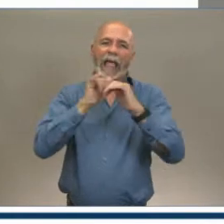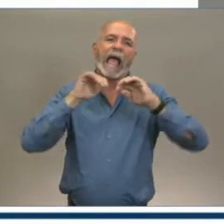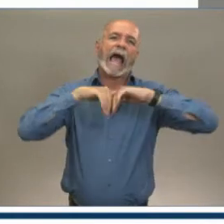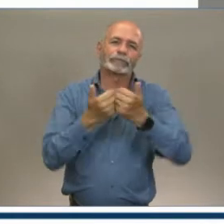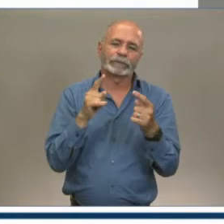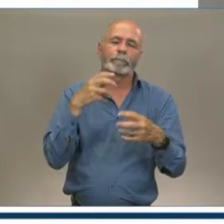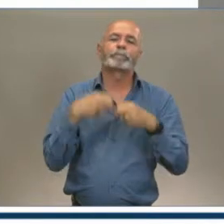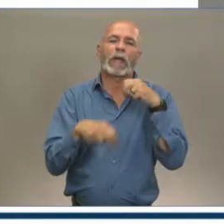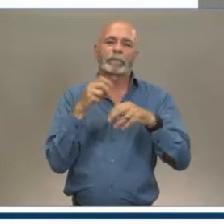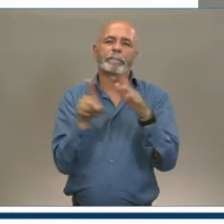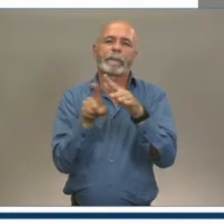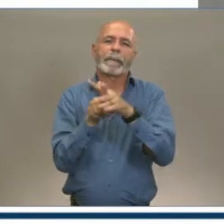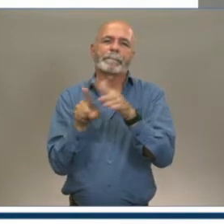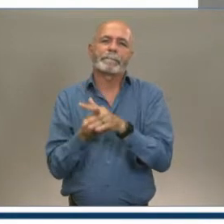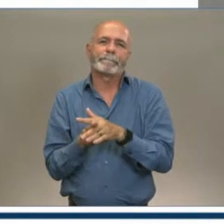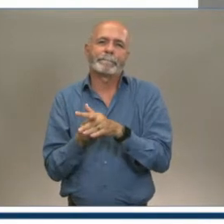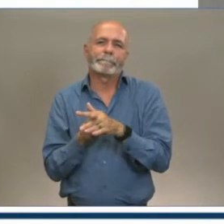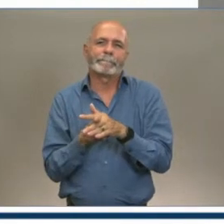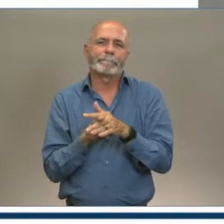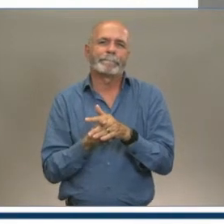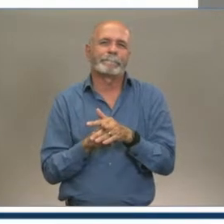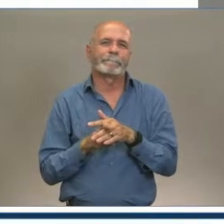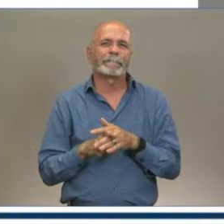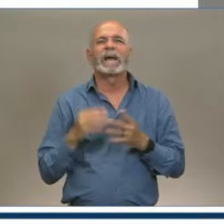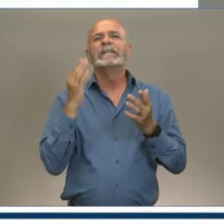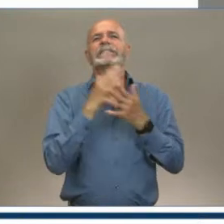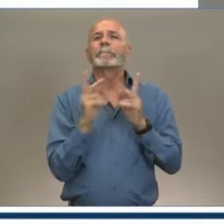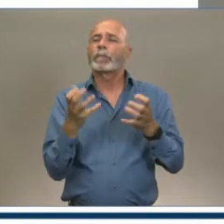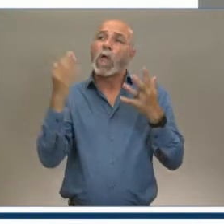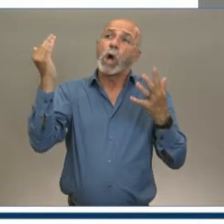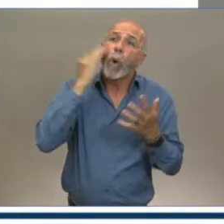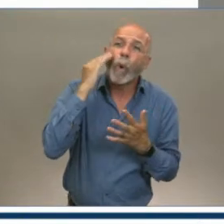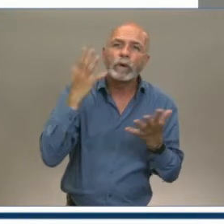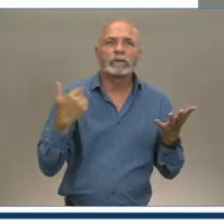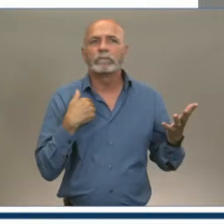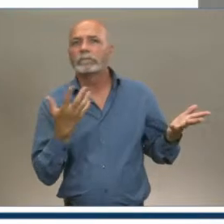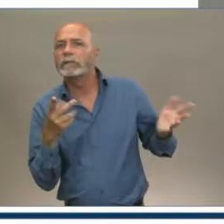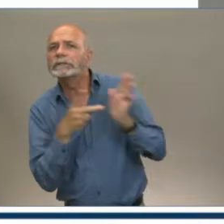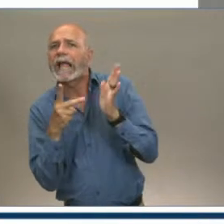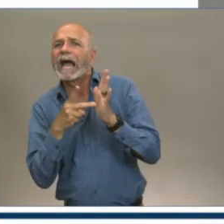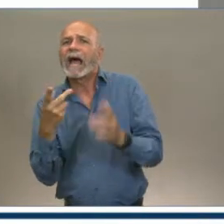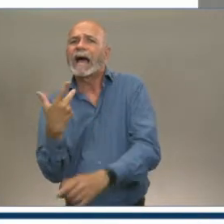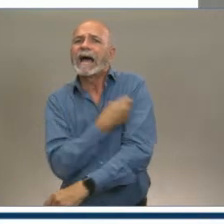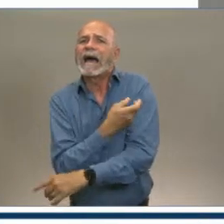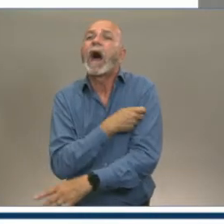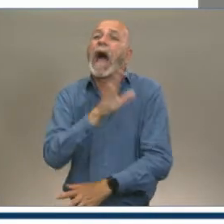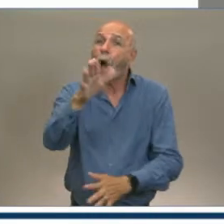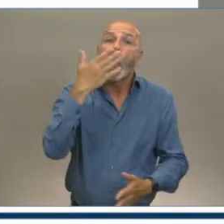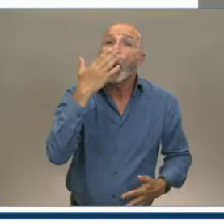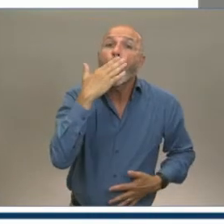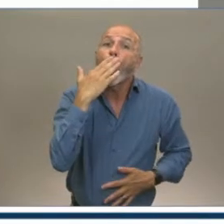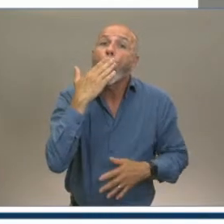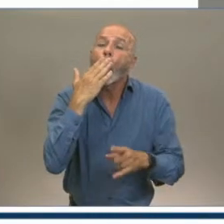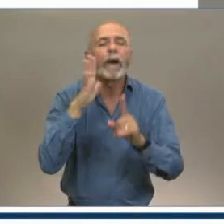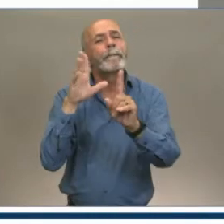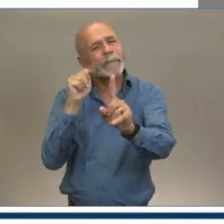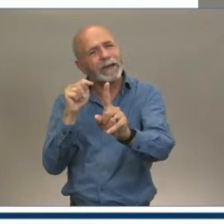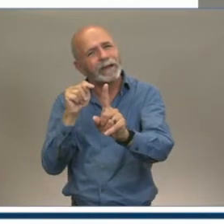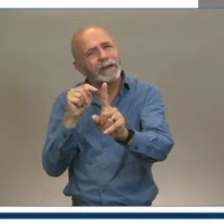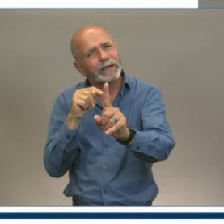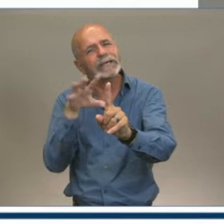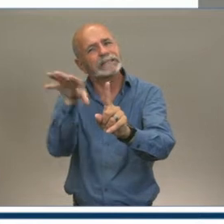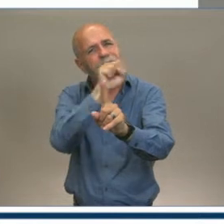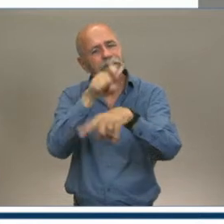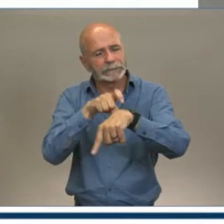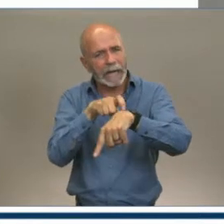well. I know people want their second dose, and I'm glad about that. But your turn will come. As a reminder, people